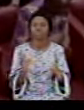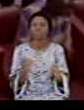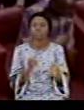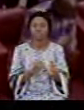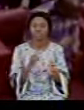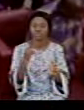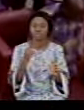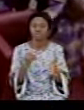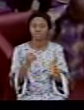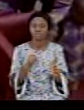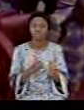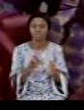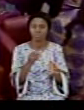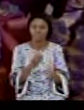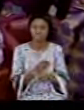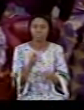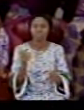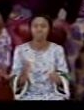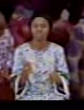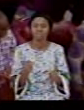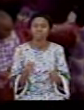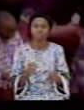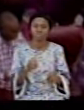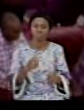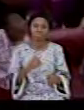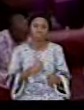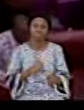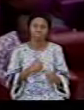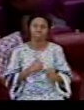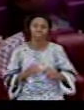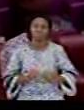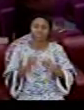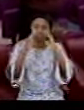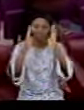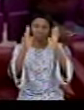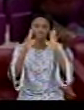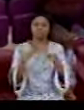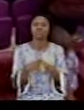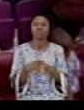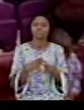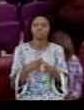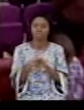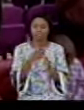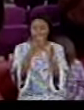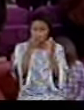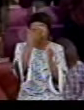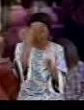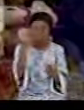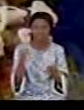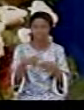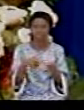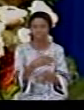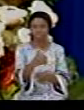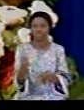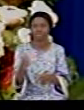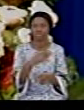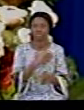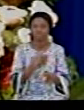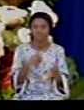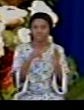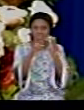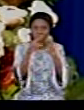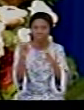sacrifice. It takes self-crucifixion, forgetting about yourself and looking at what